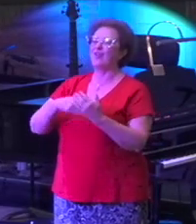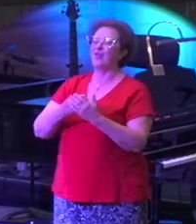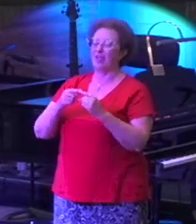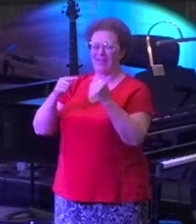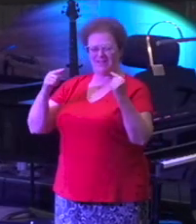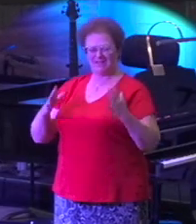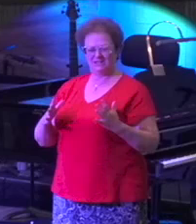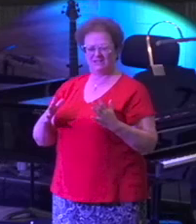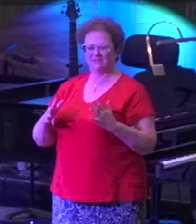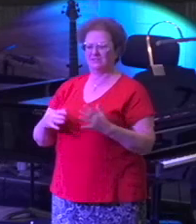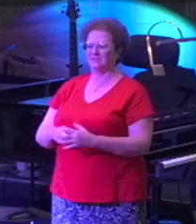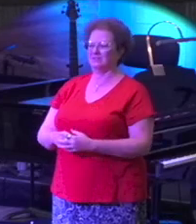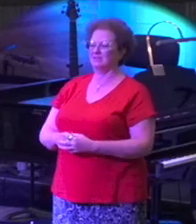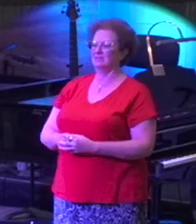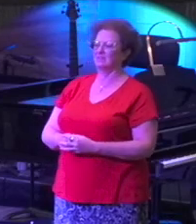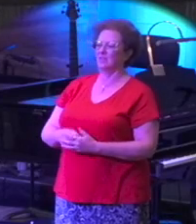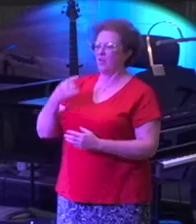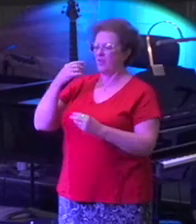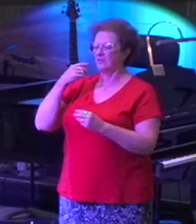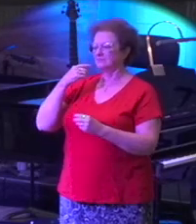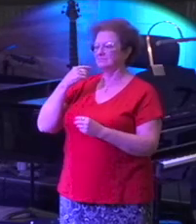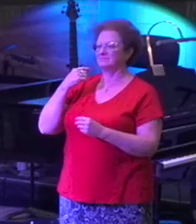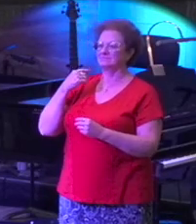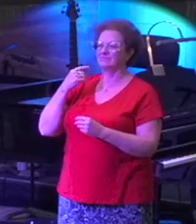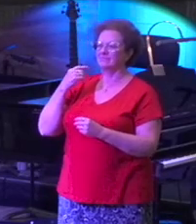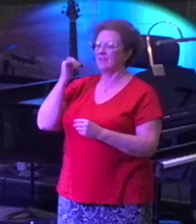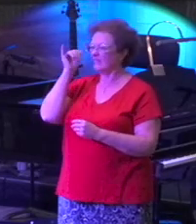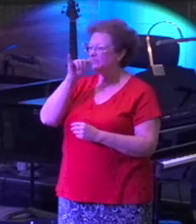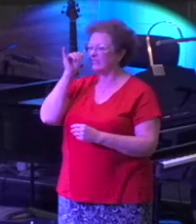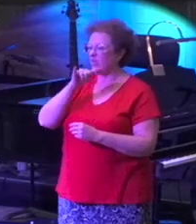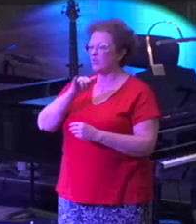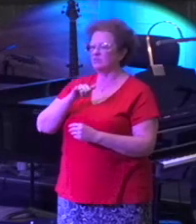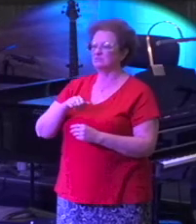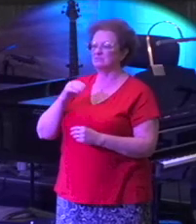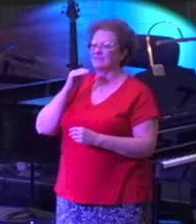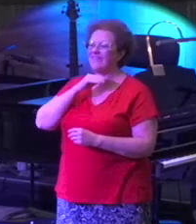and detractors and false religions that terrorize the planet. But Jesus says there is only